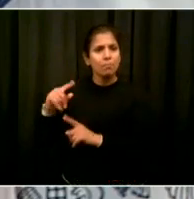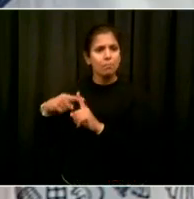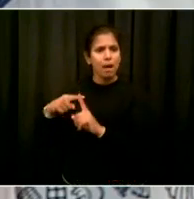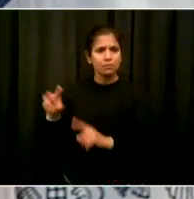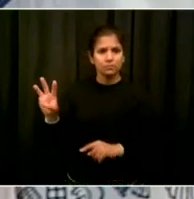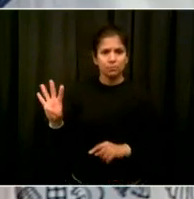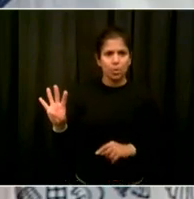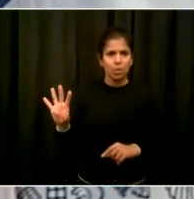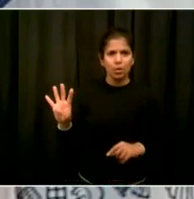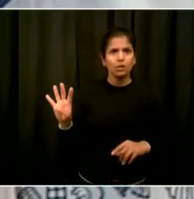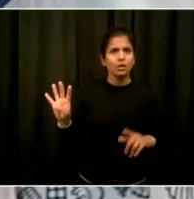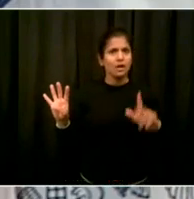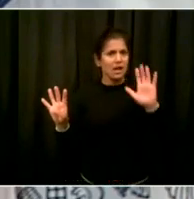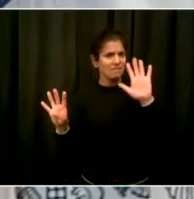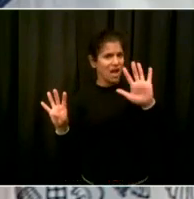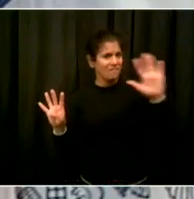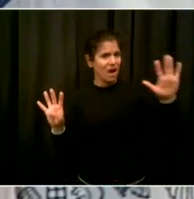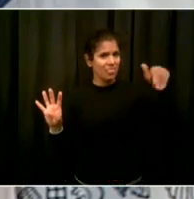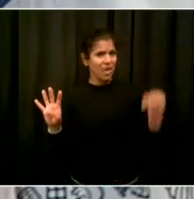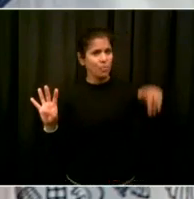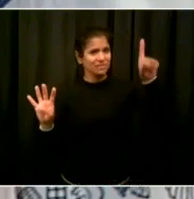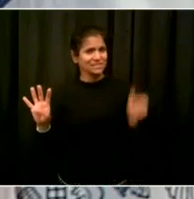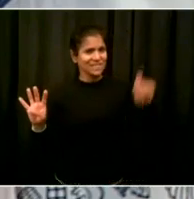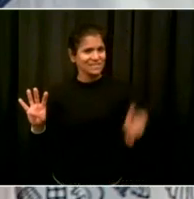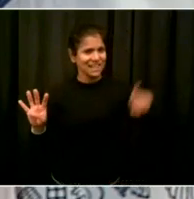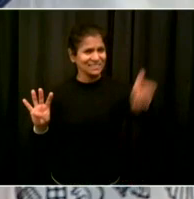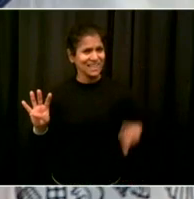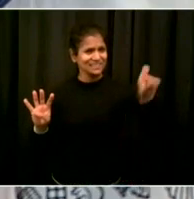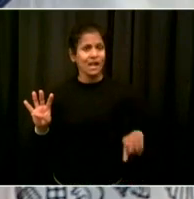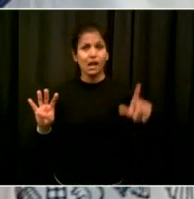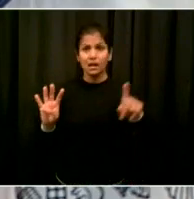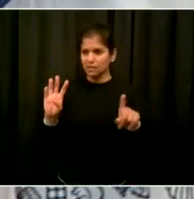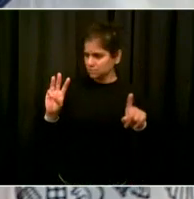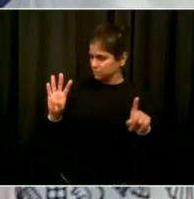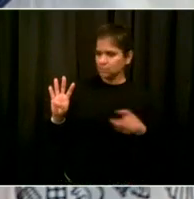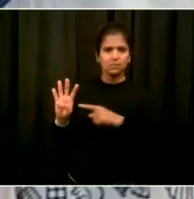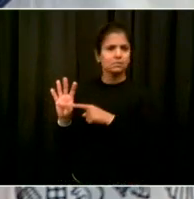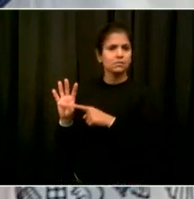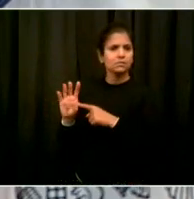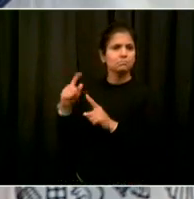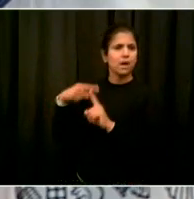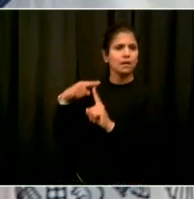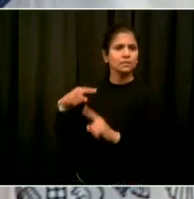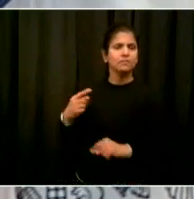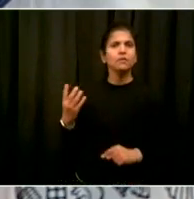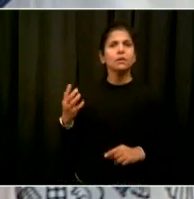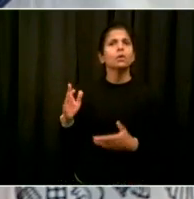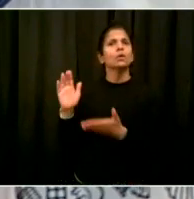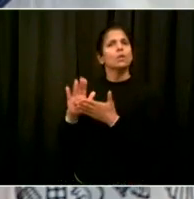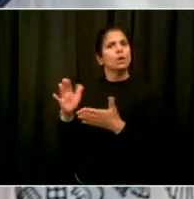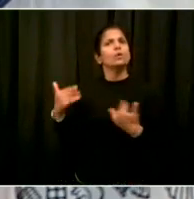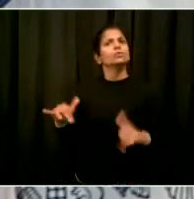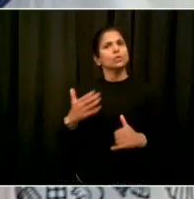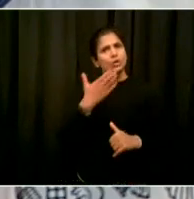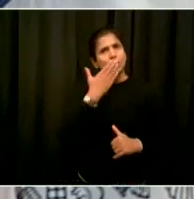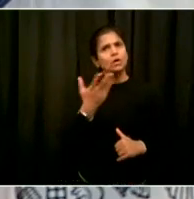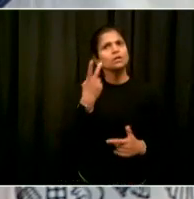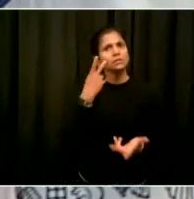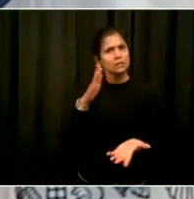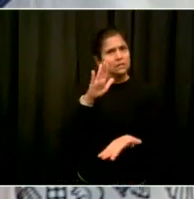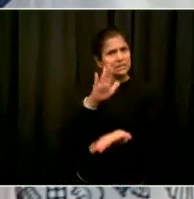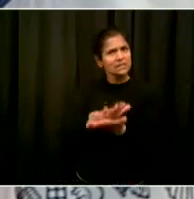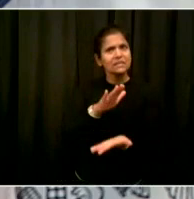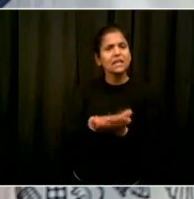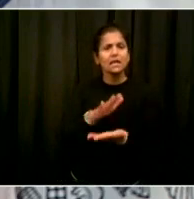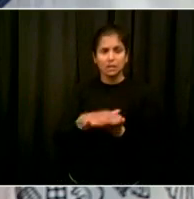and we're seeing literally the opposite. We're not seeing movement in the wrong direction in schools. We're seeing incredible stability